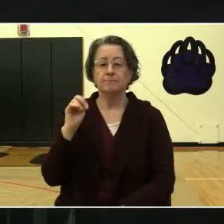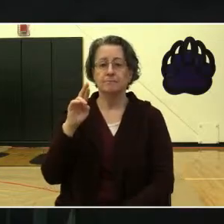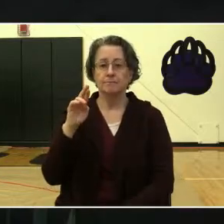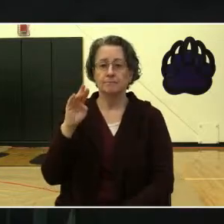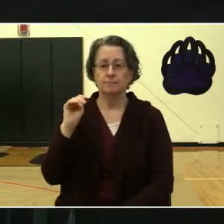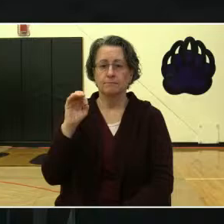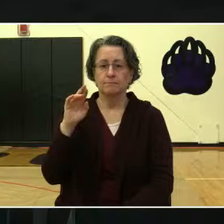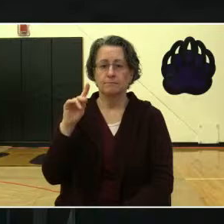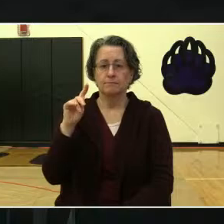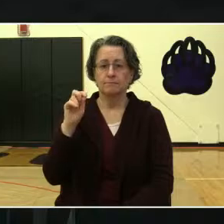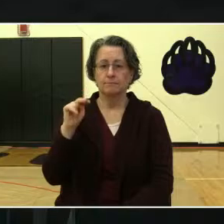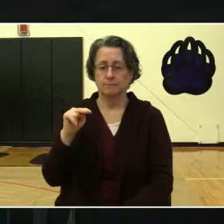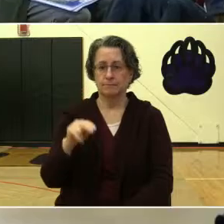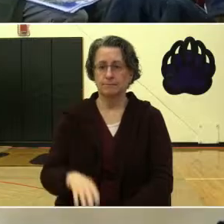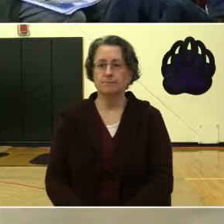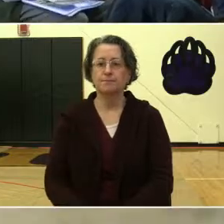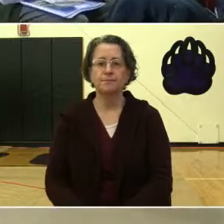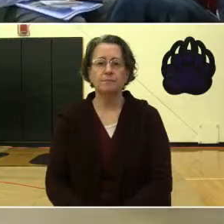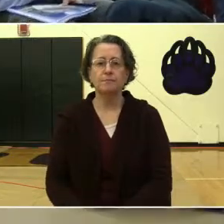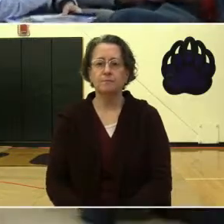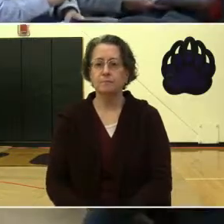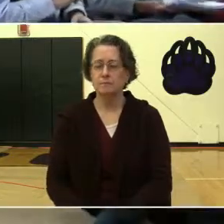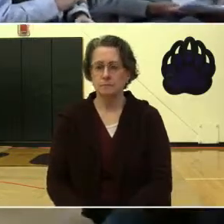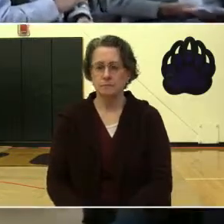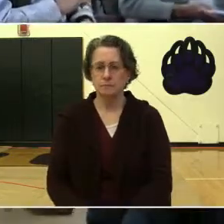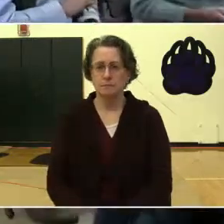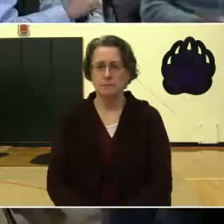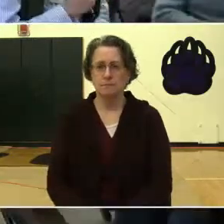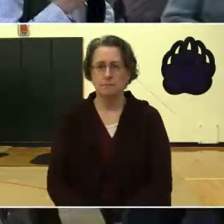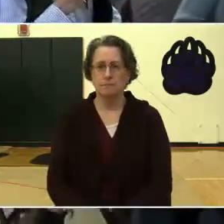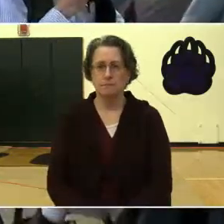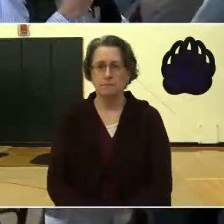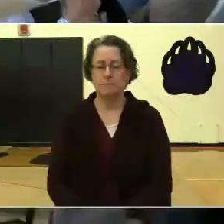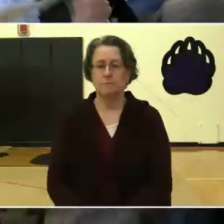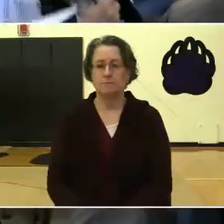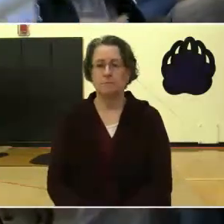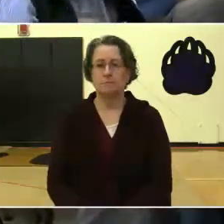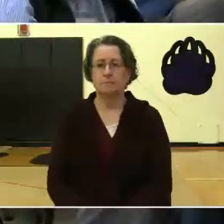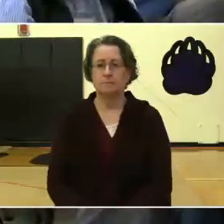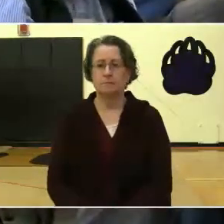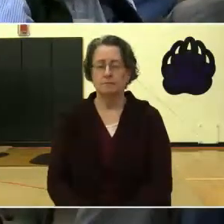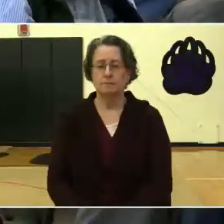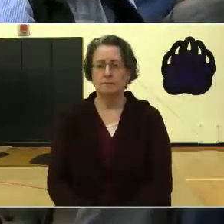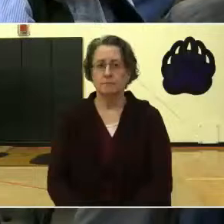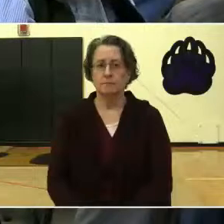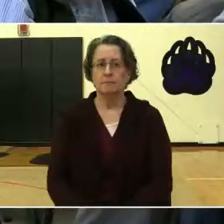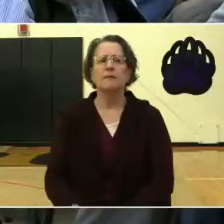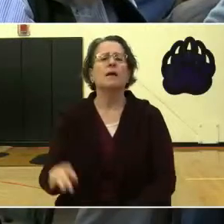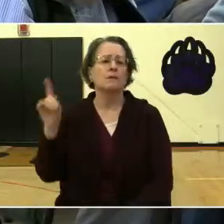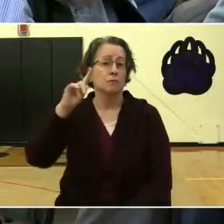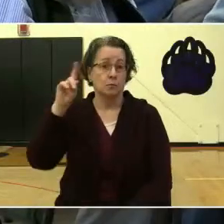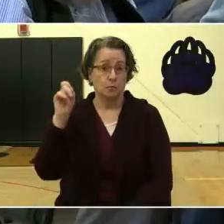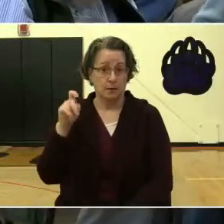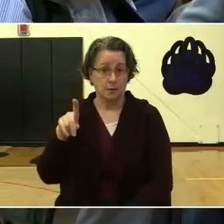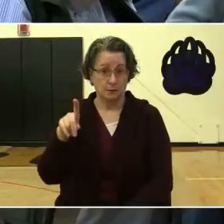Morton uh question related to uh the use of the funds um